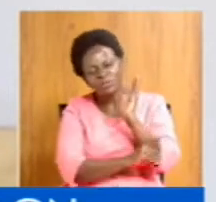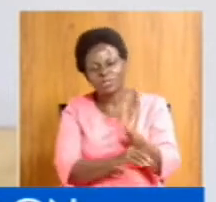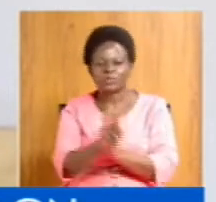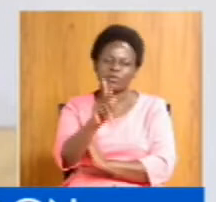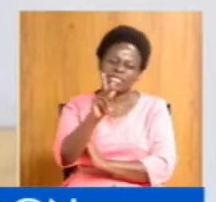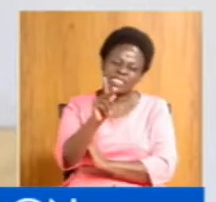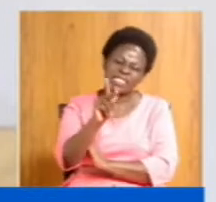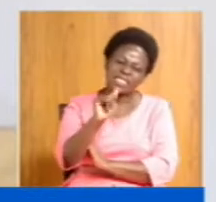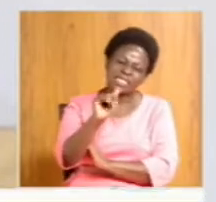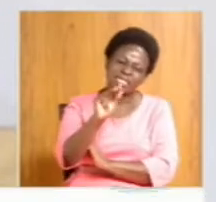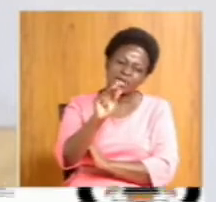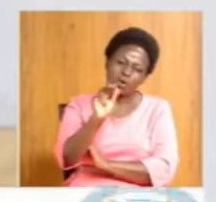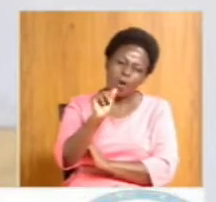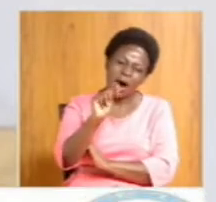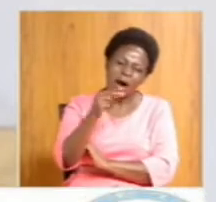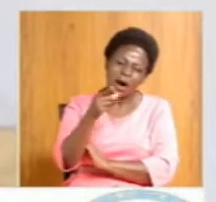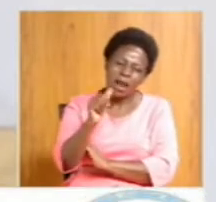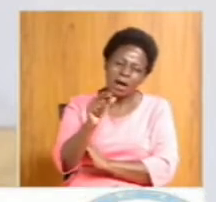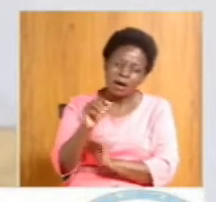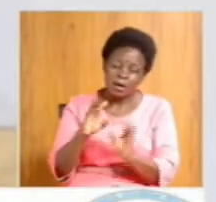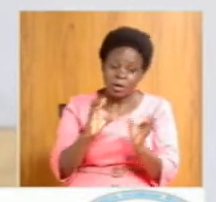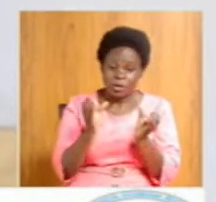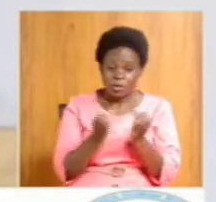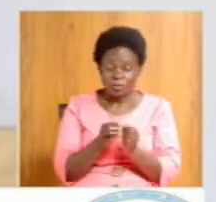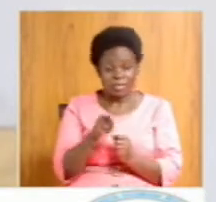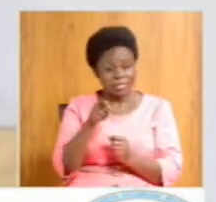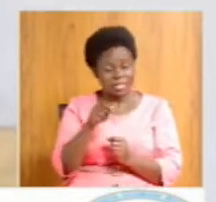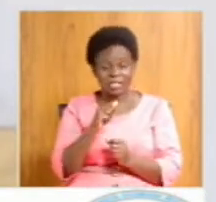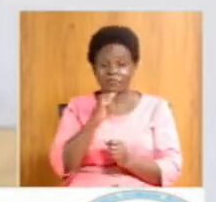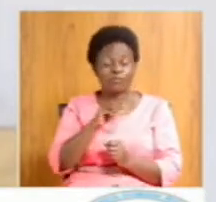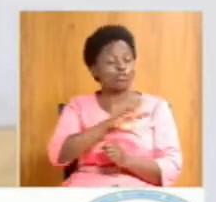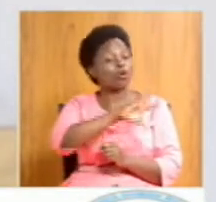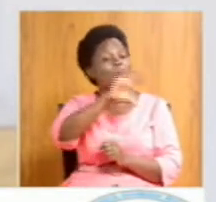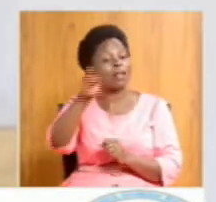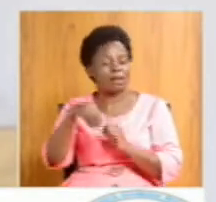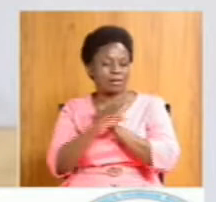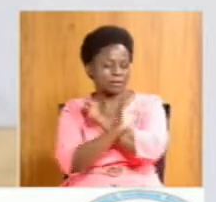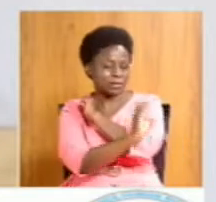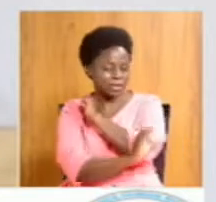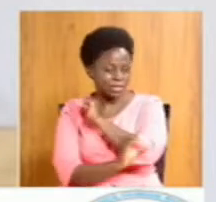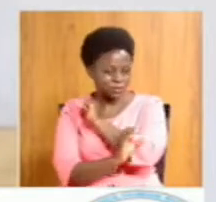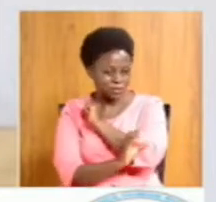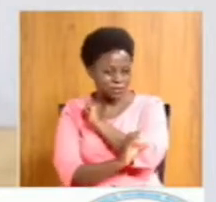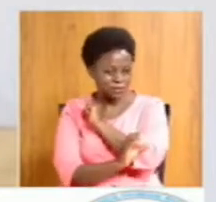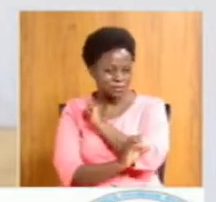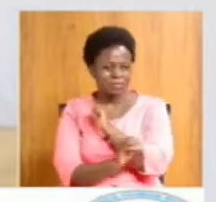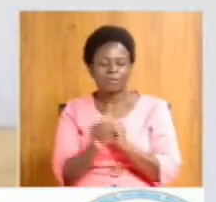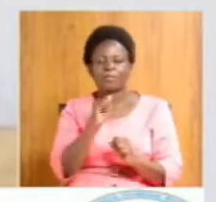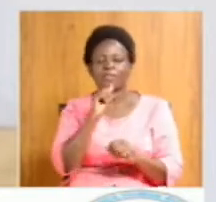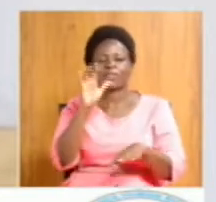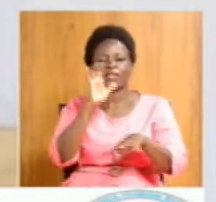such communities, if not all across the country, are not